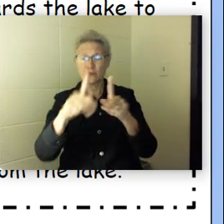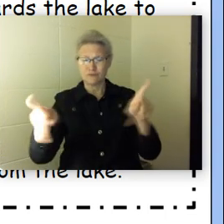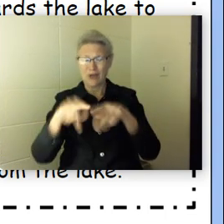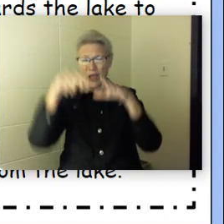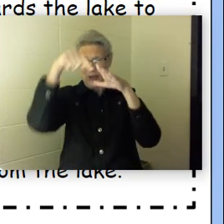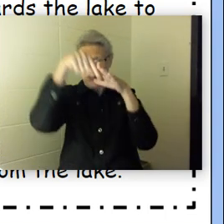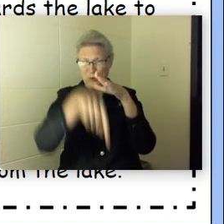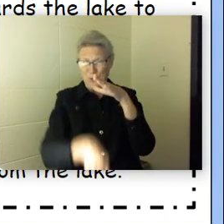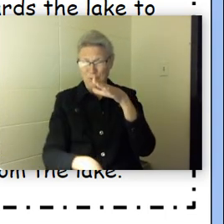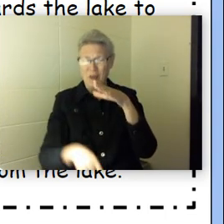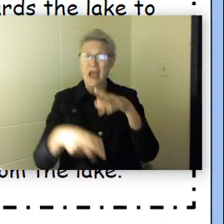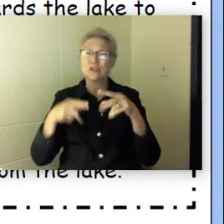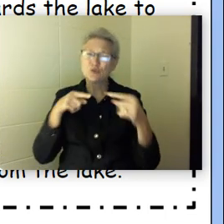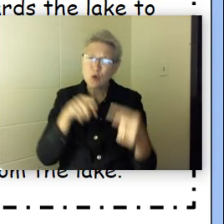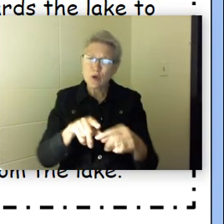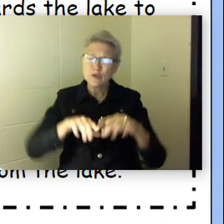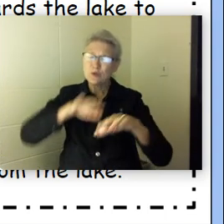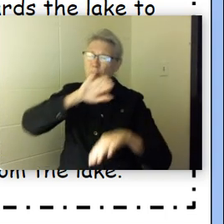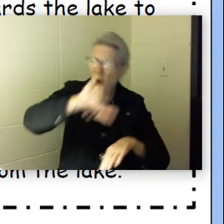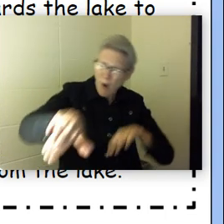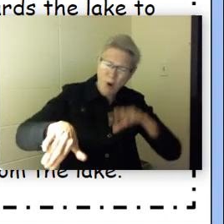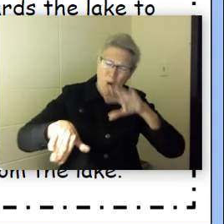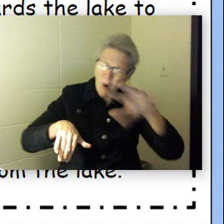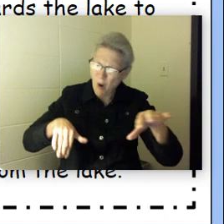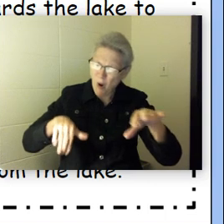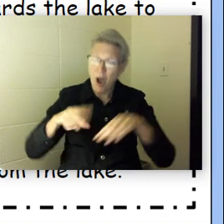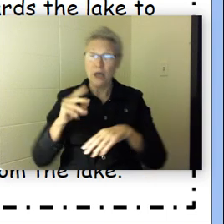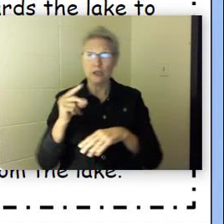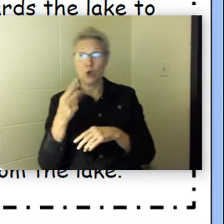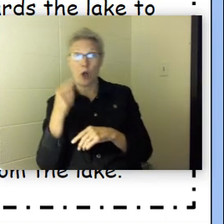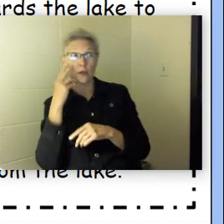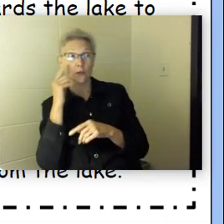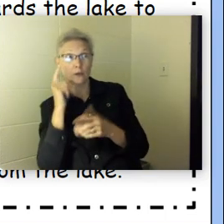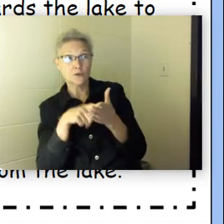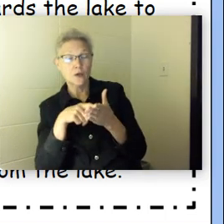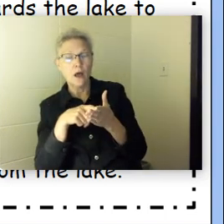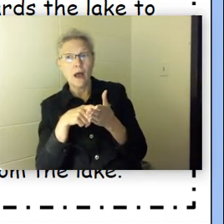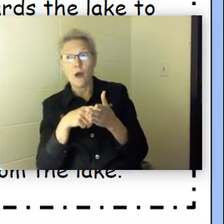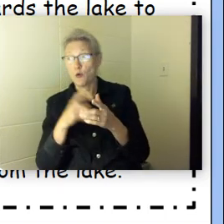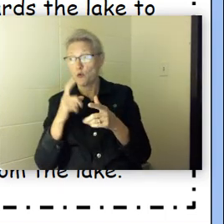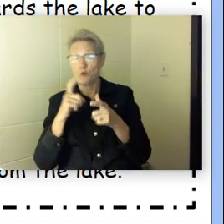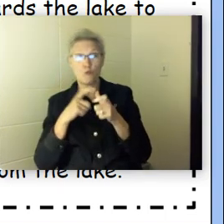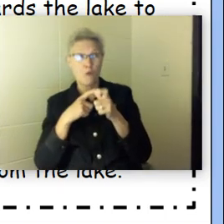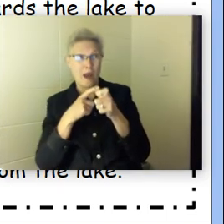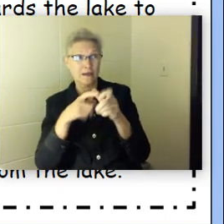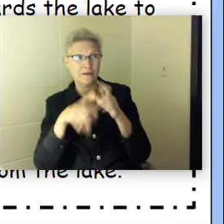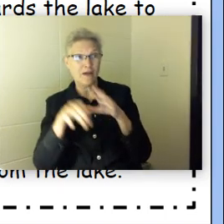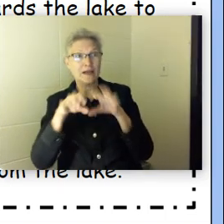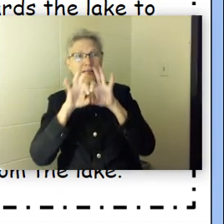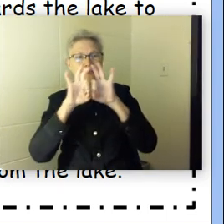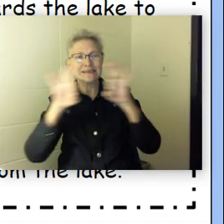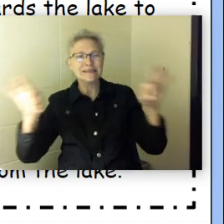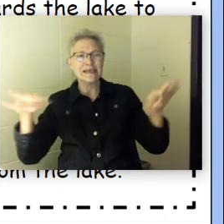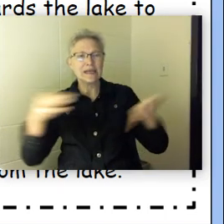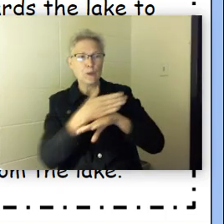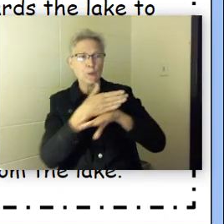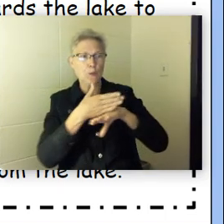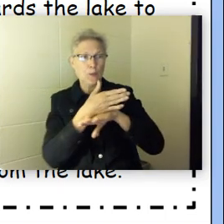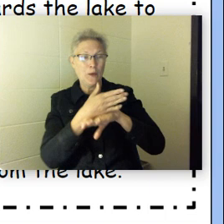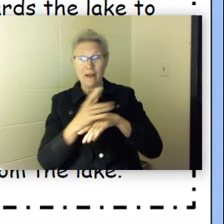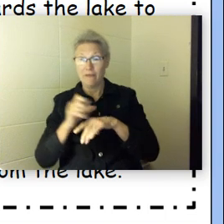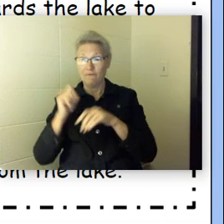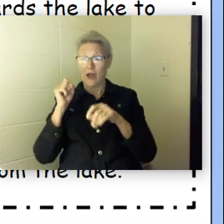time swimming. Dog immediately noticed what was happening and ran to find a stick. Once he found one, he brought it back towards the lake to